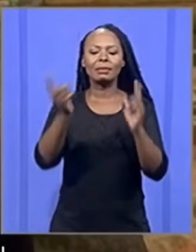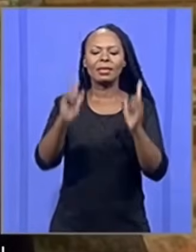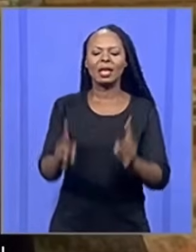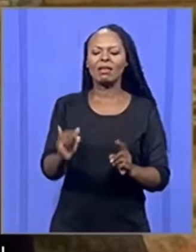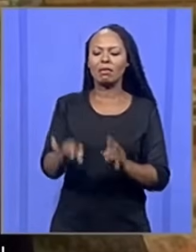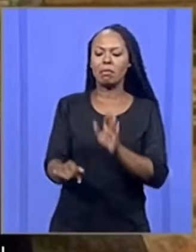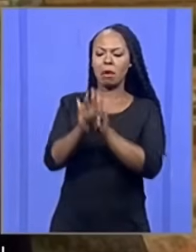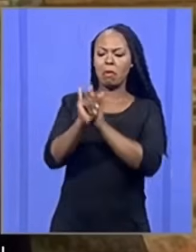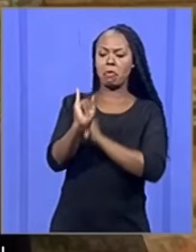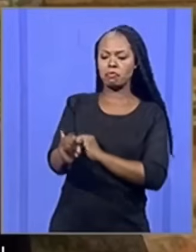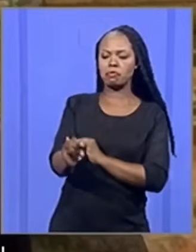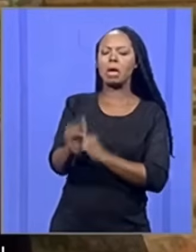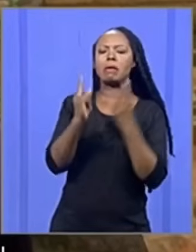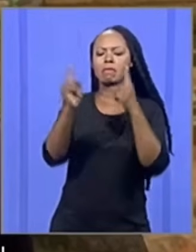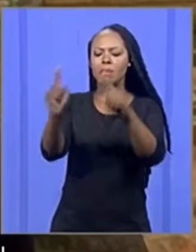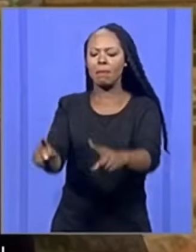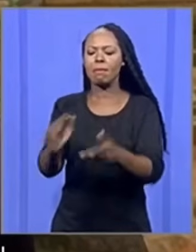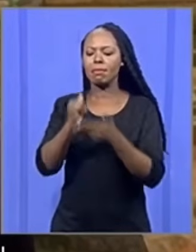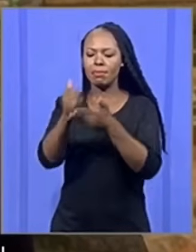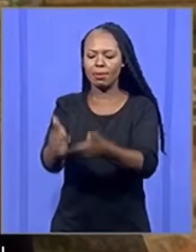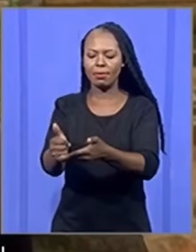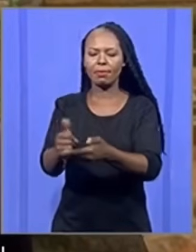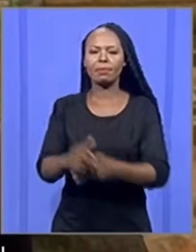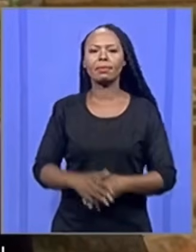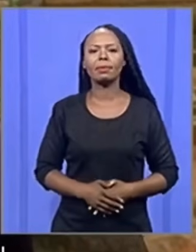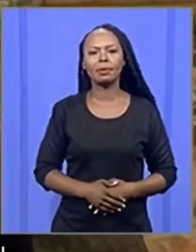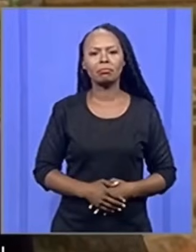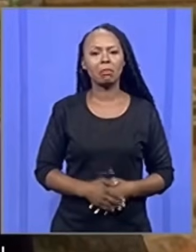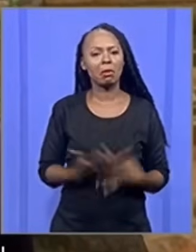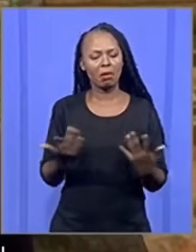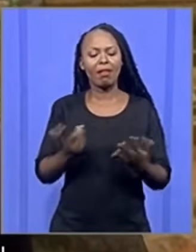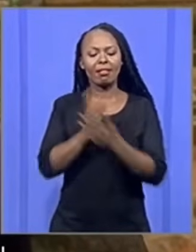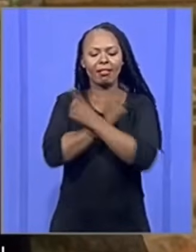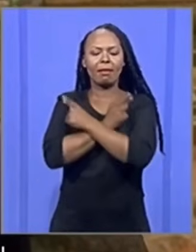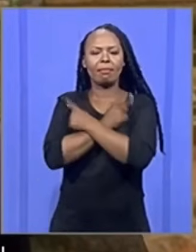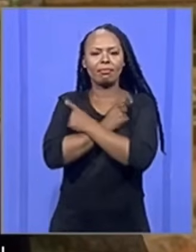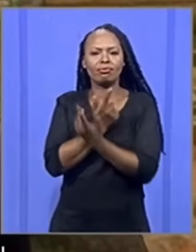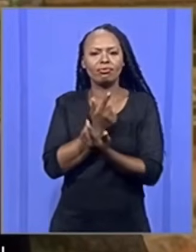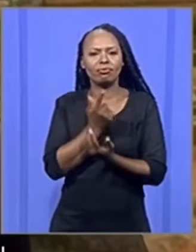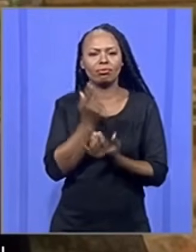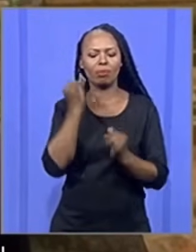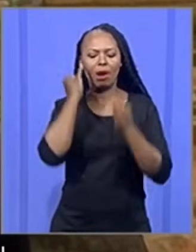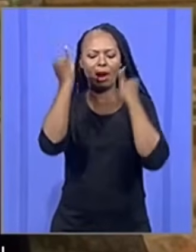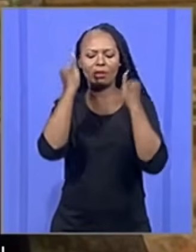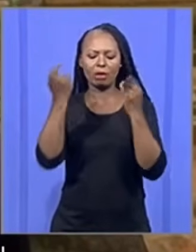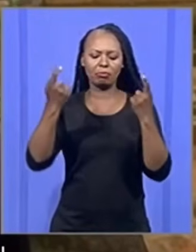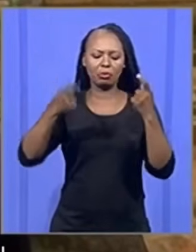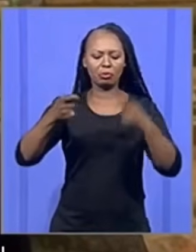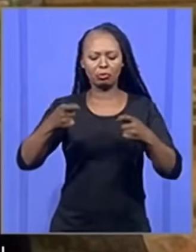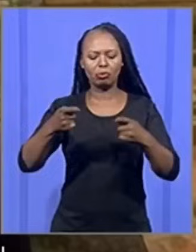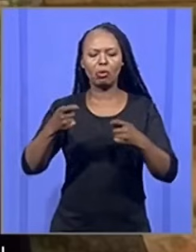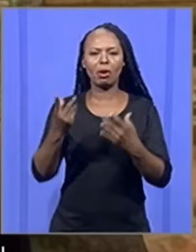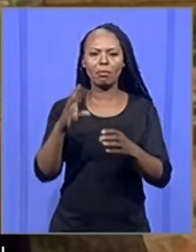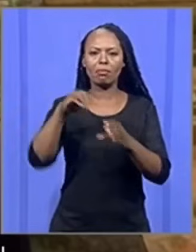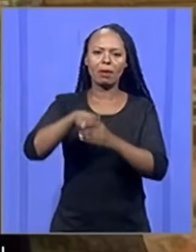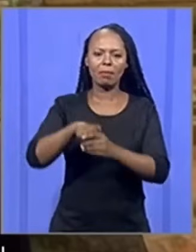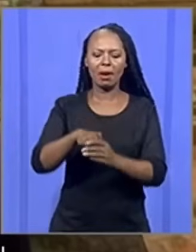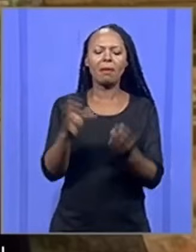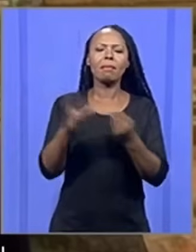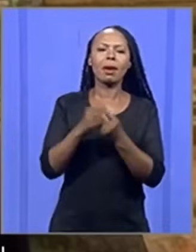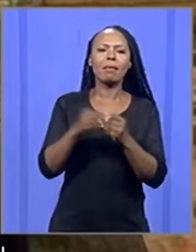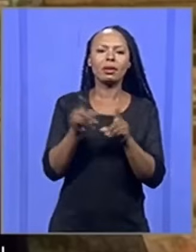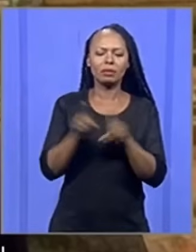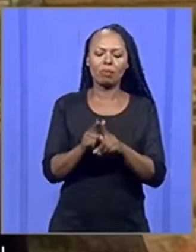So we embraced it as a club, and then we involved our members and encouraged